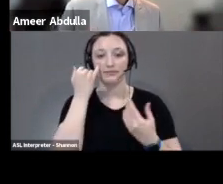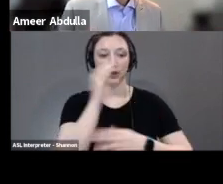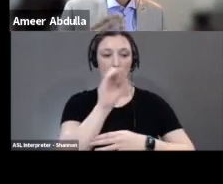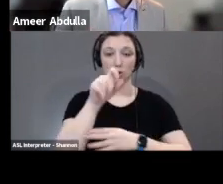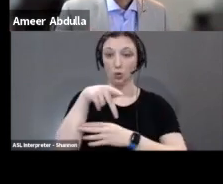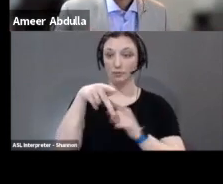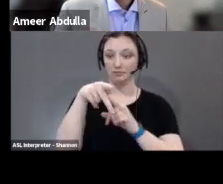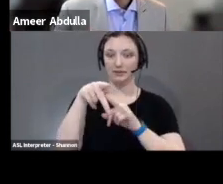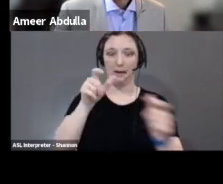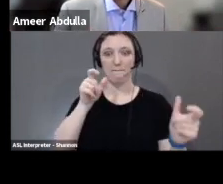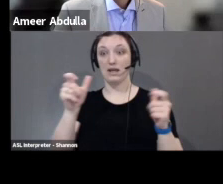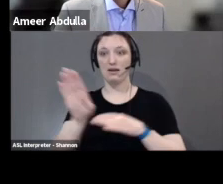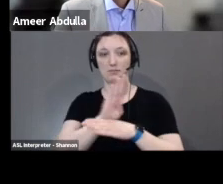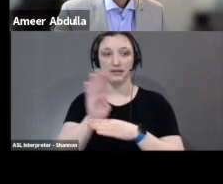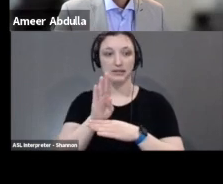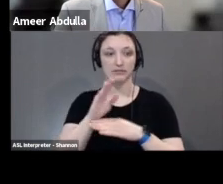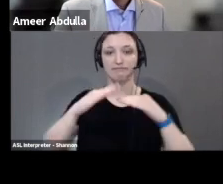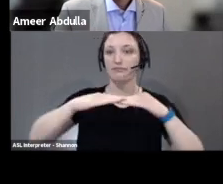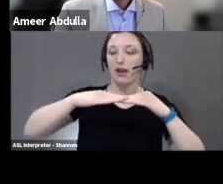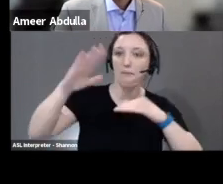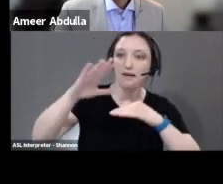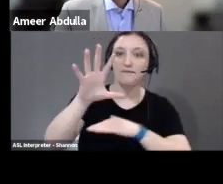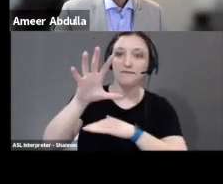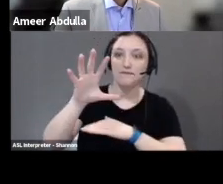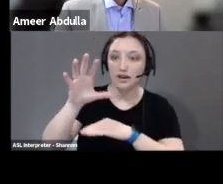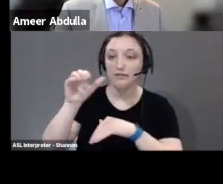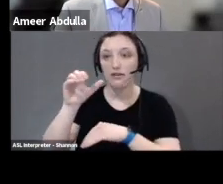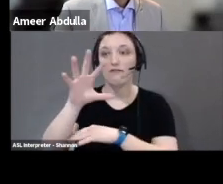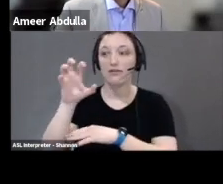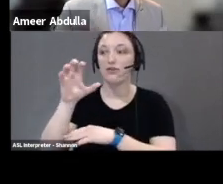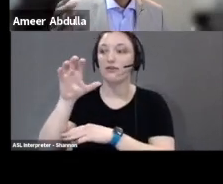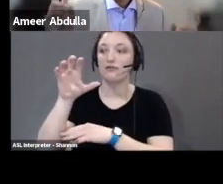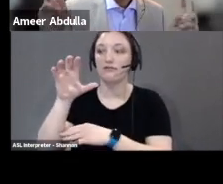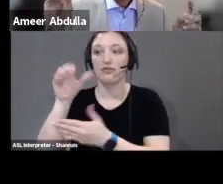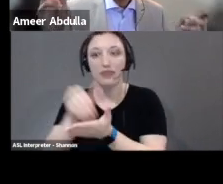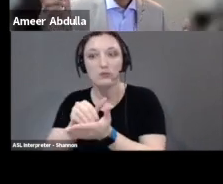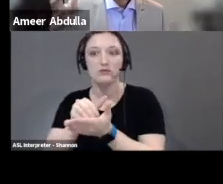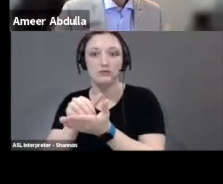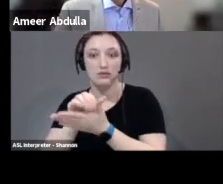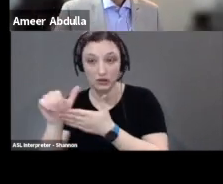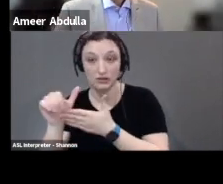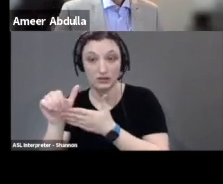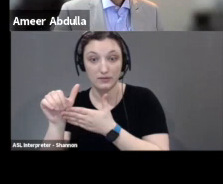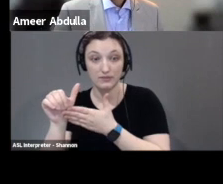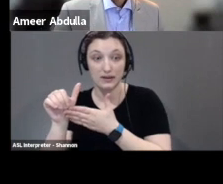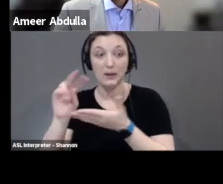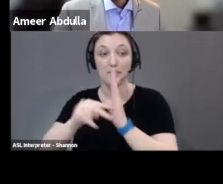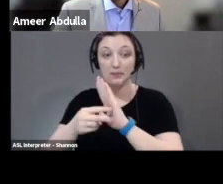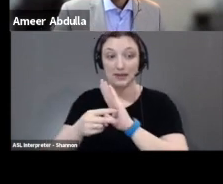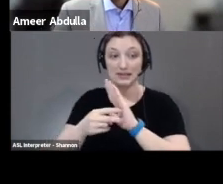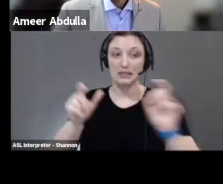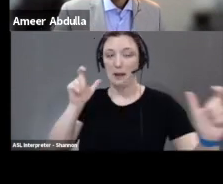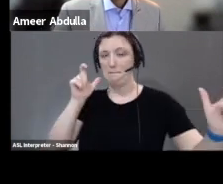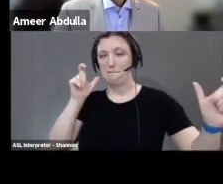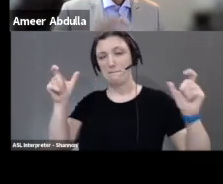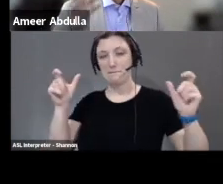it's earning more than, let's say, $500,000 taxable income, it will pay the big business tax rate of 26.5%